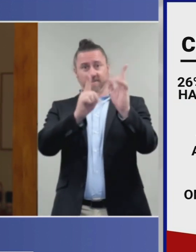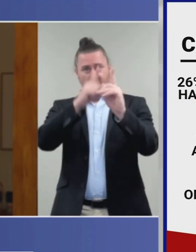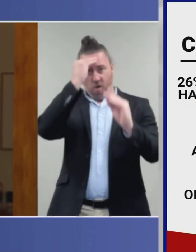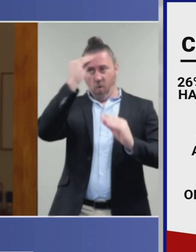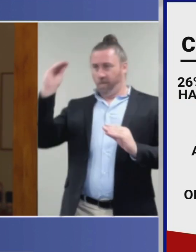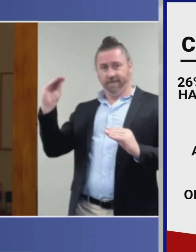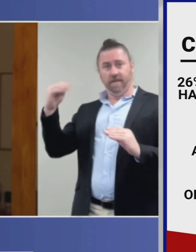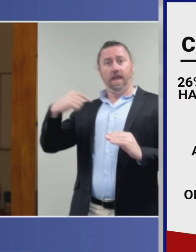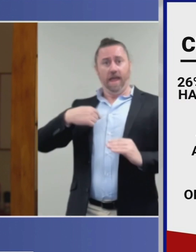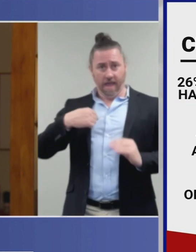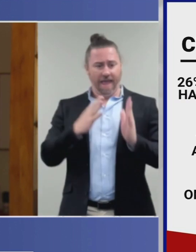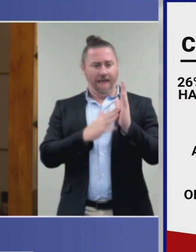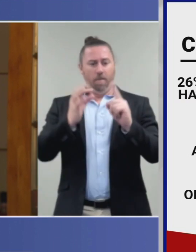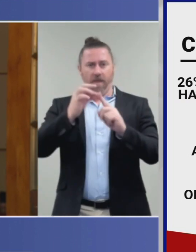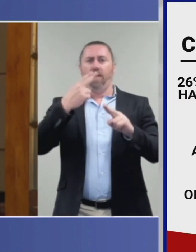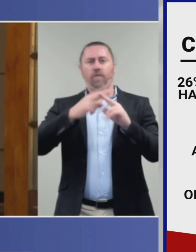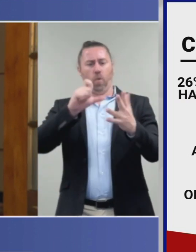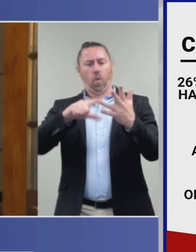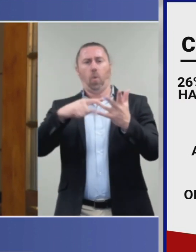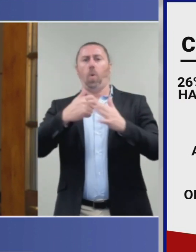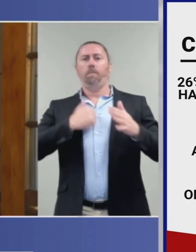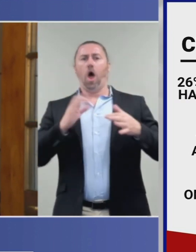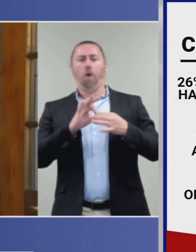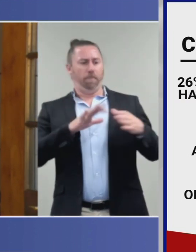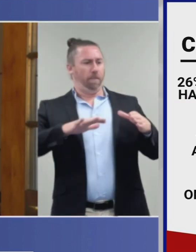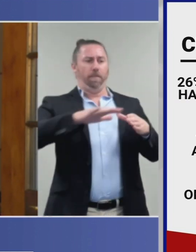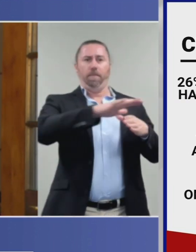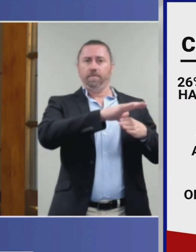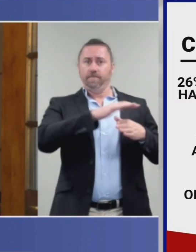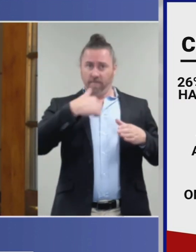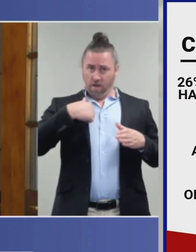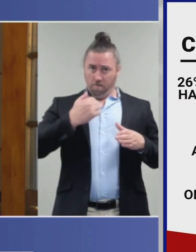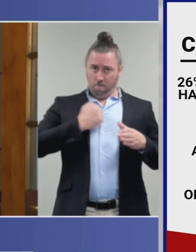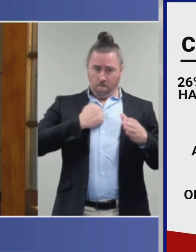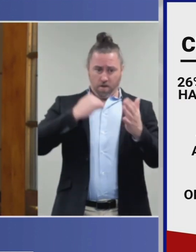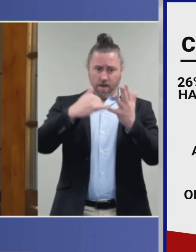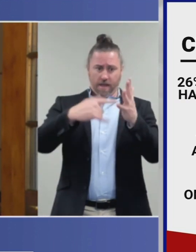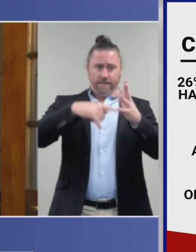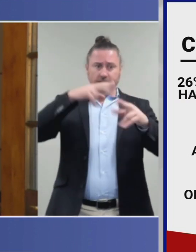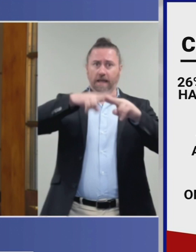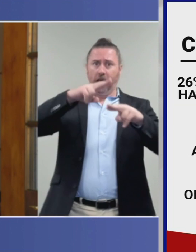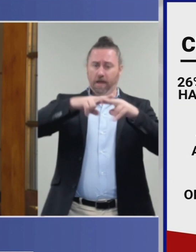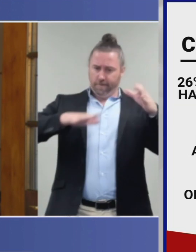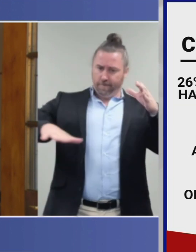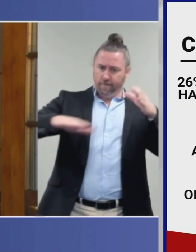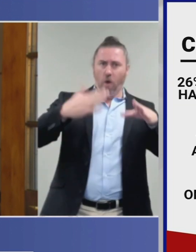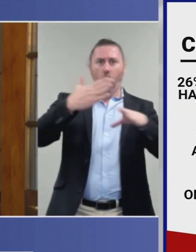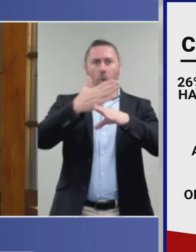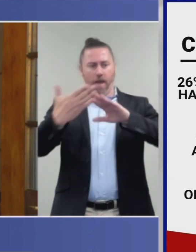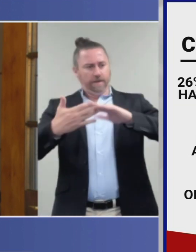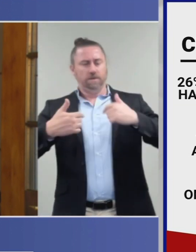Cook, I'm an employer. The people in this building who are members and senators are employers, and this